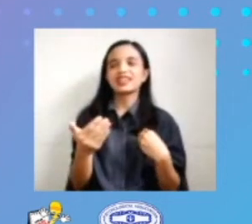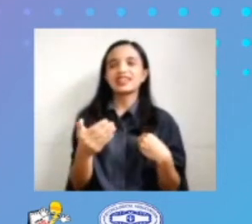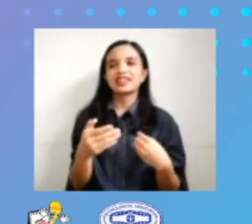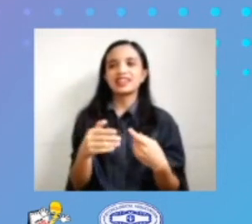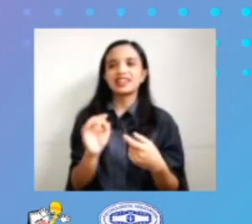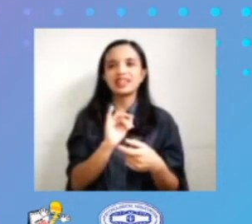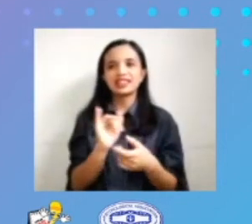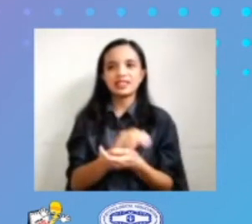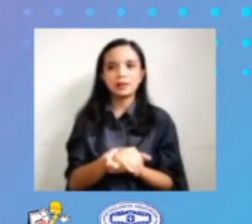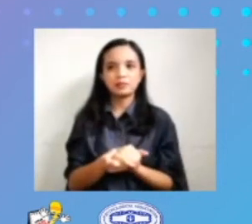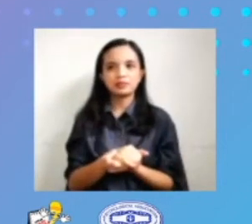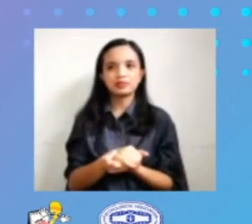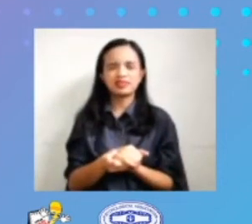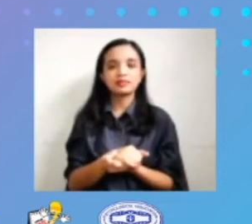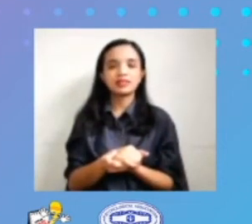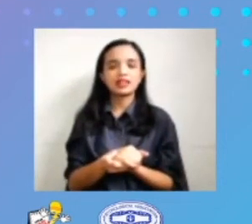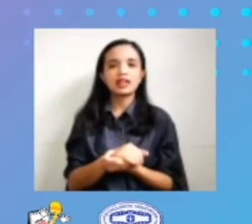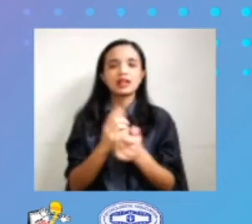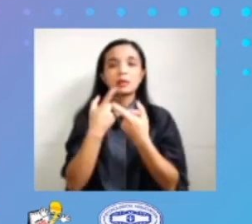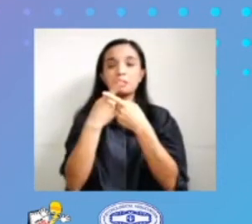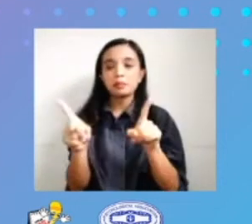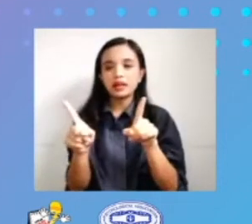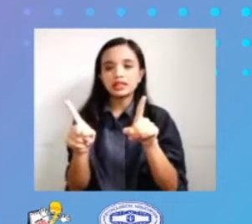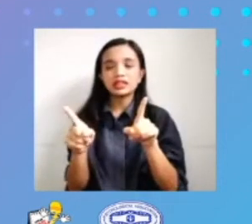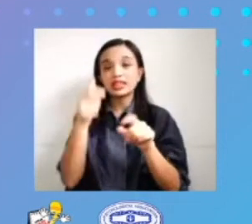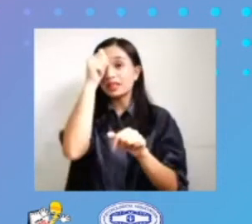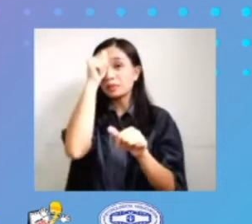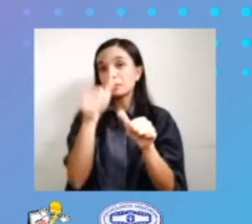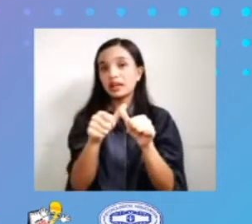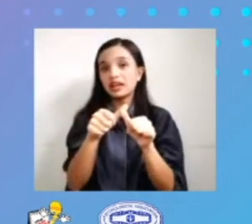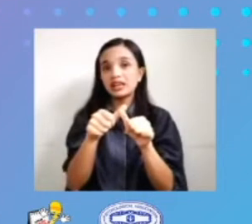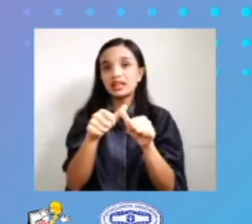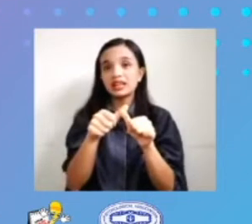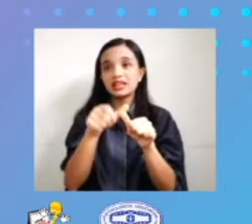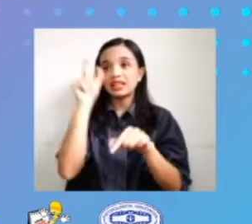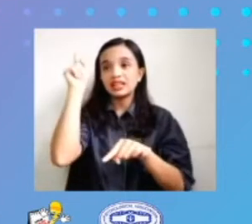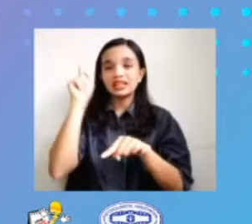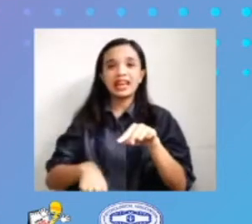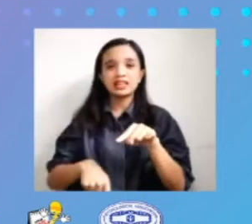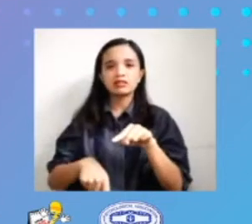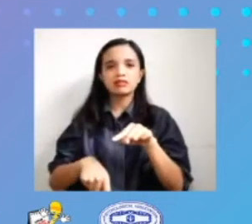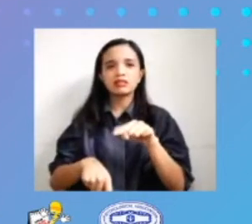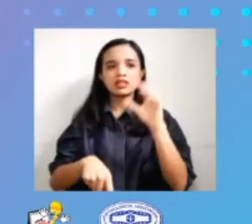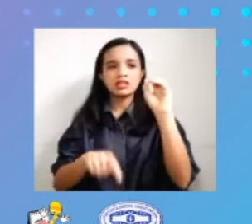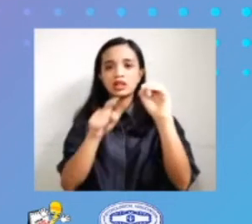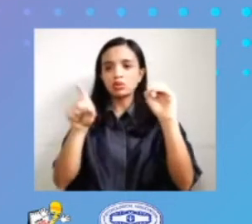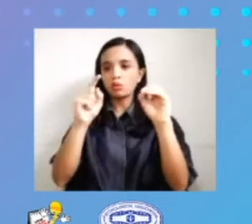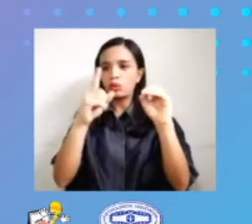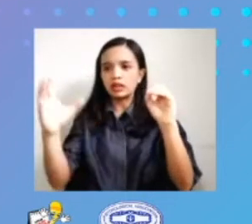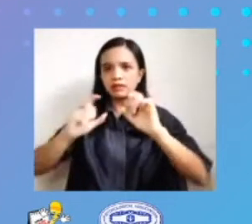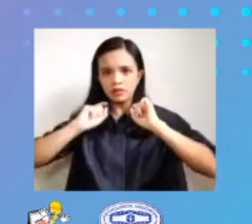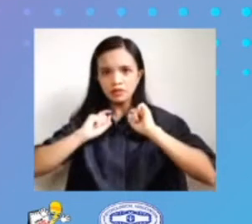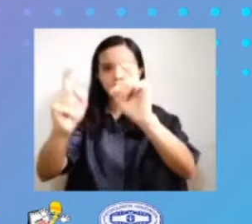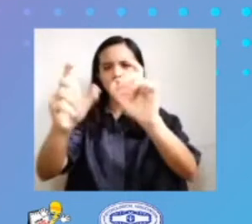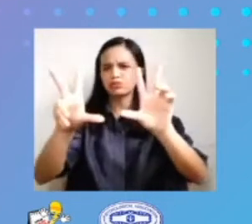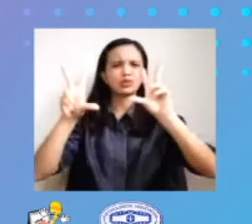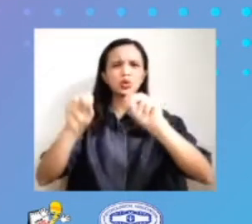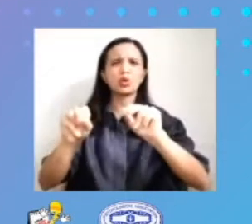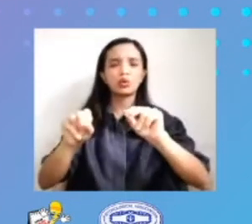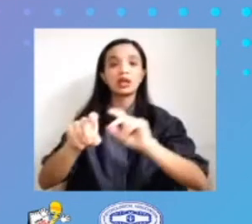Well, Yes, Coach Enzo. I think when we look at a sedentary lifestyle, we need to first look